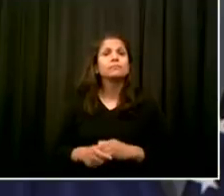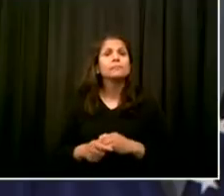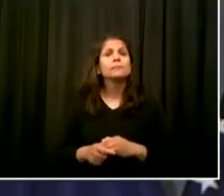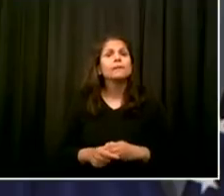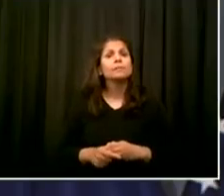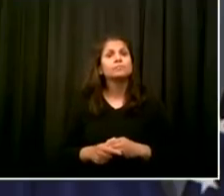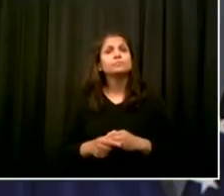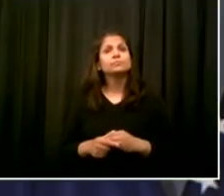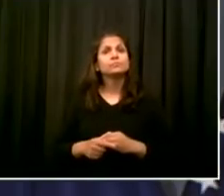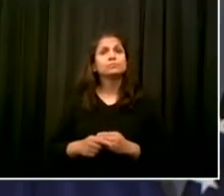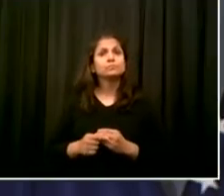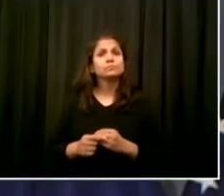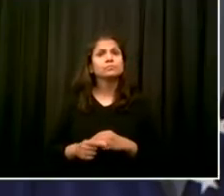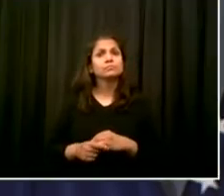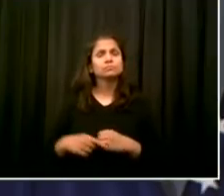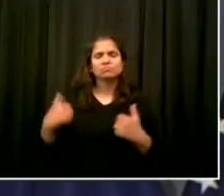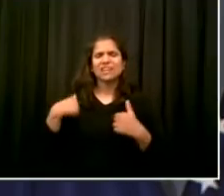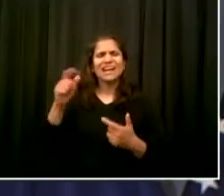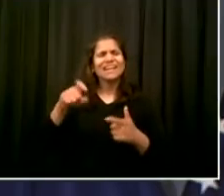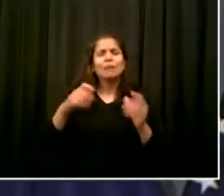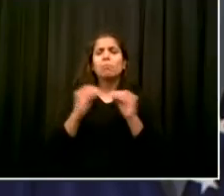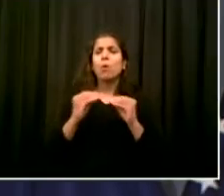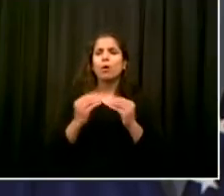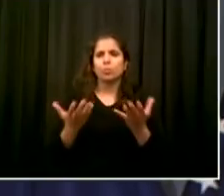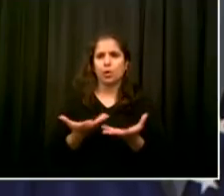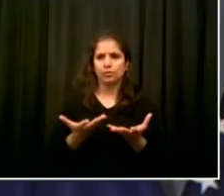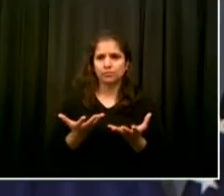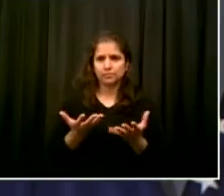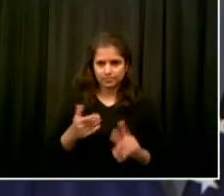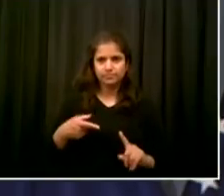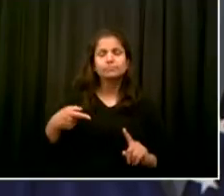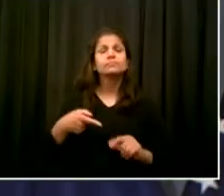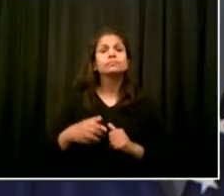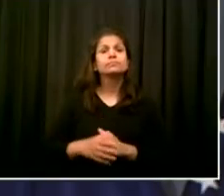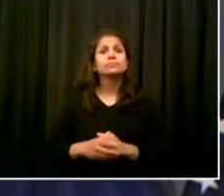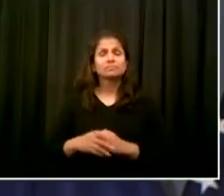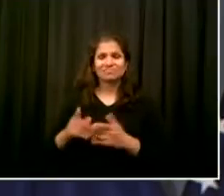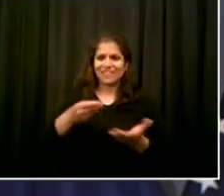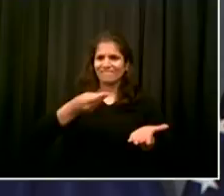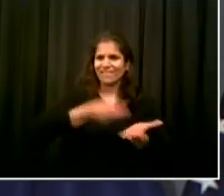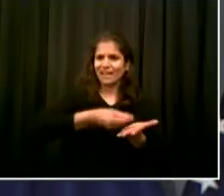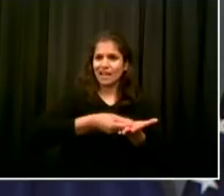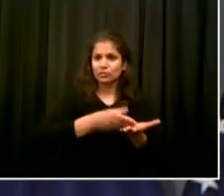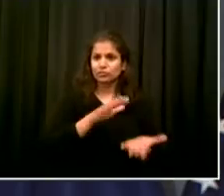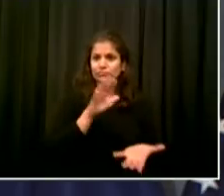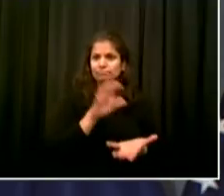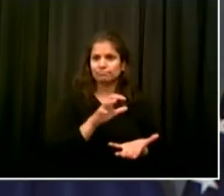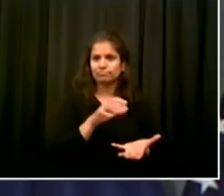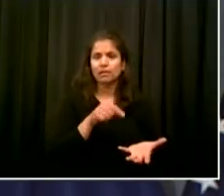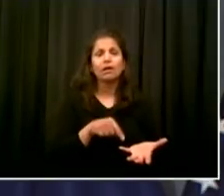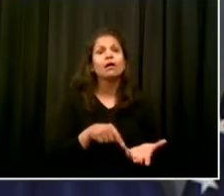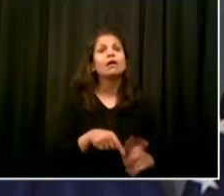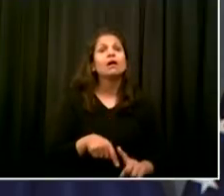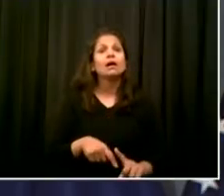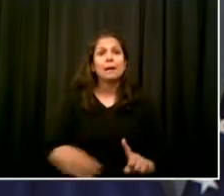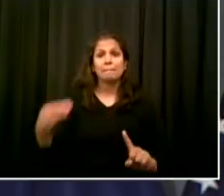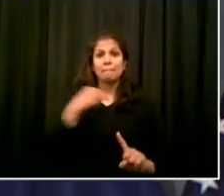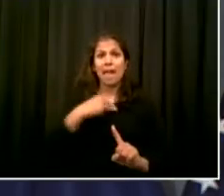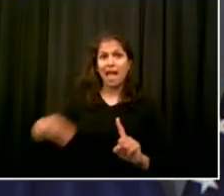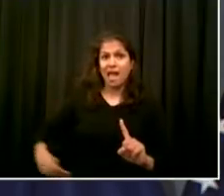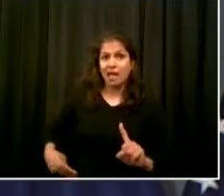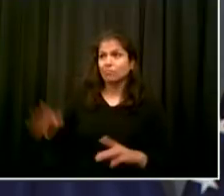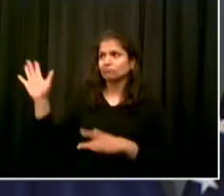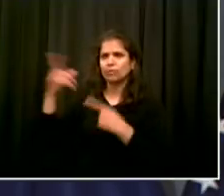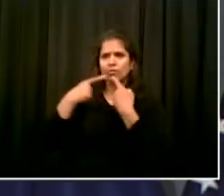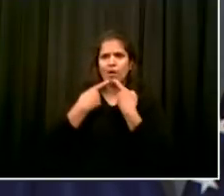because even though today's announcement helps us, it's still far from what we need in